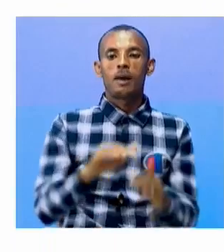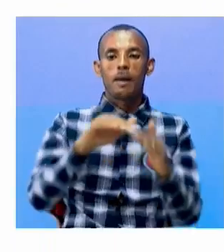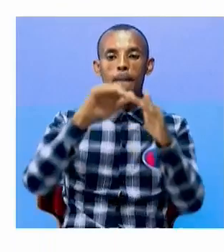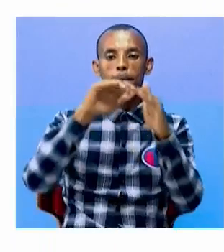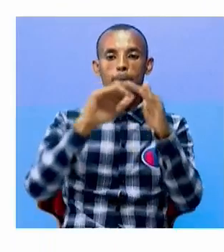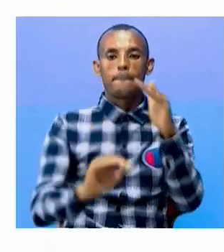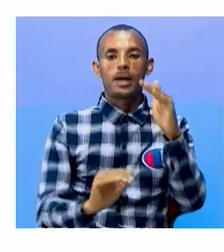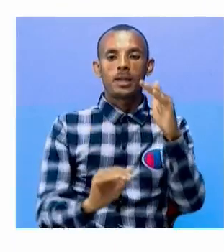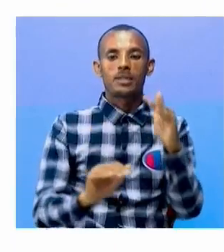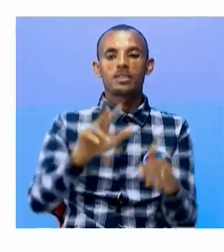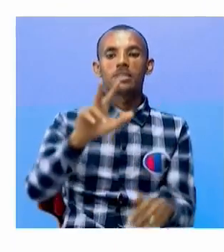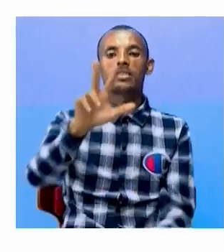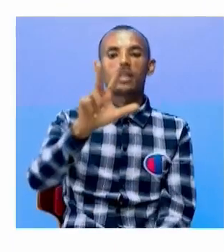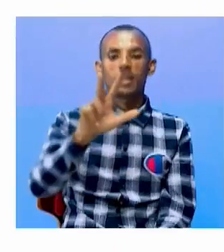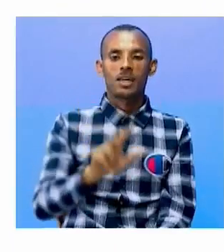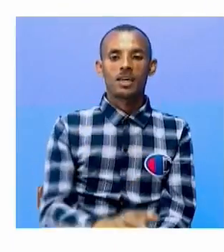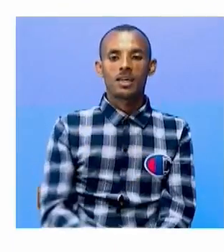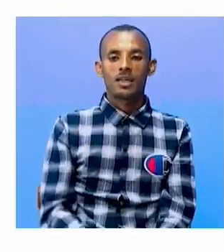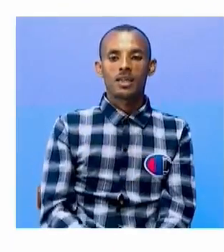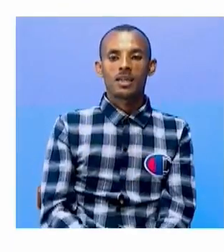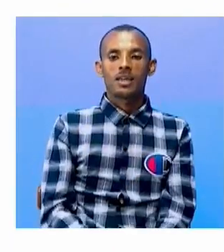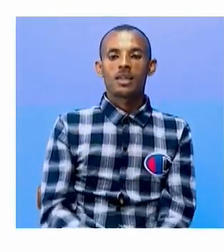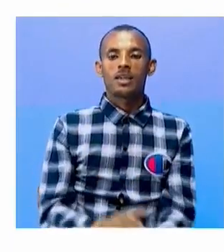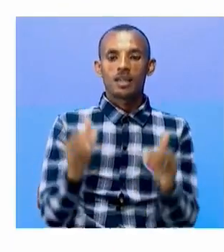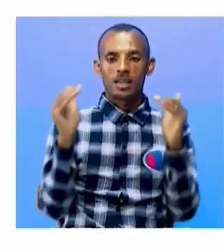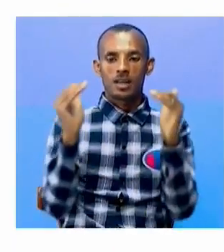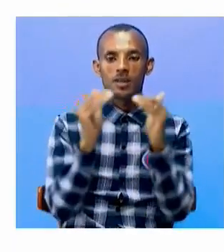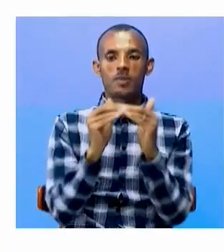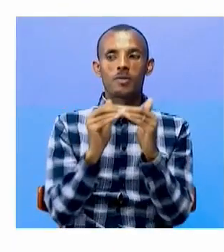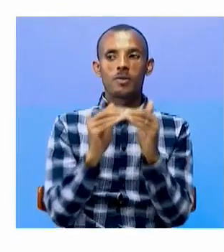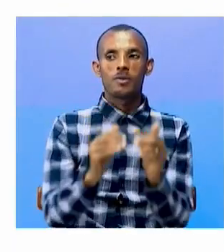minus 3 is equal to